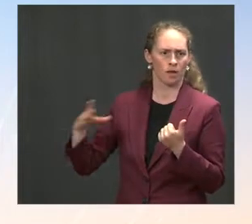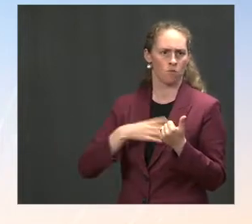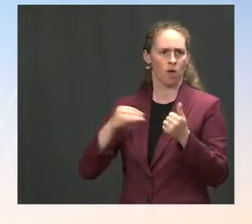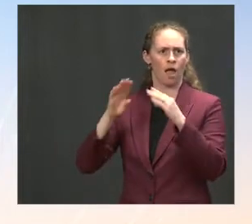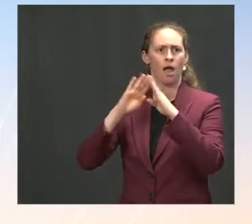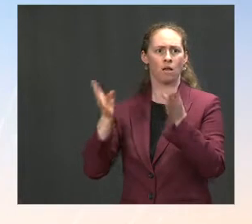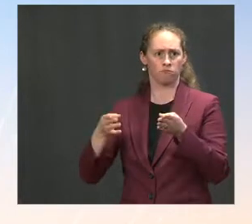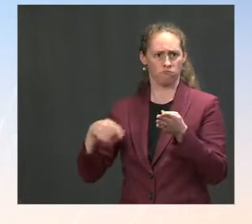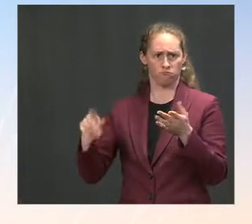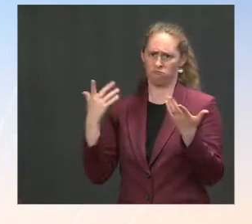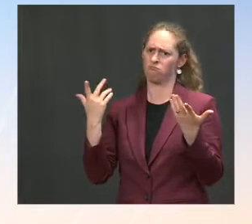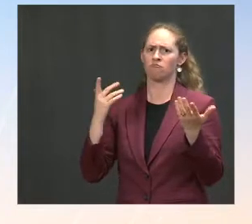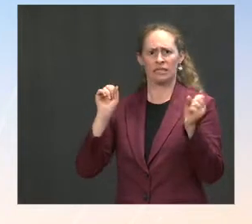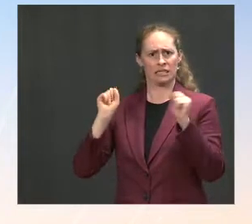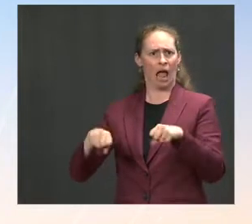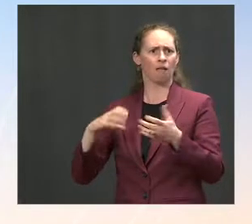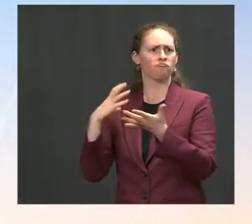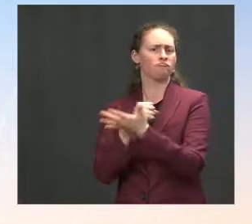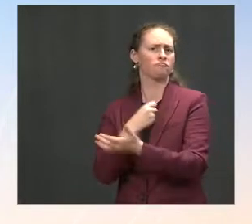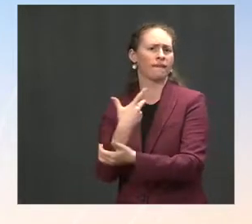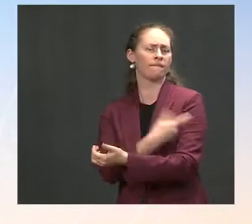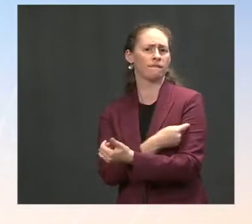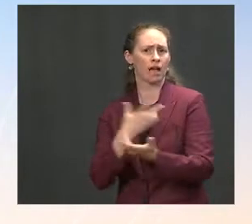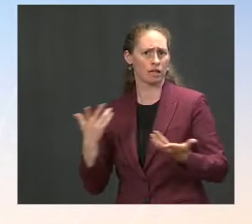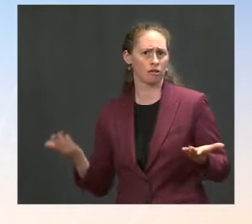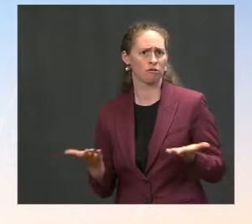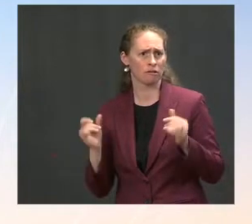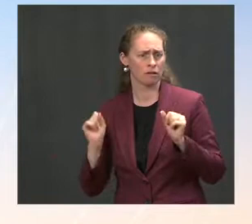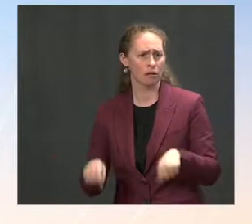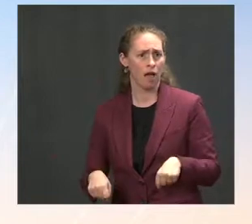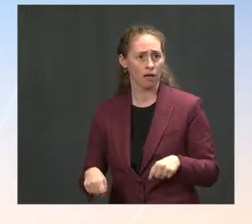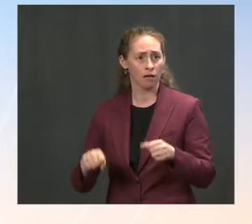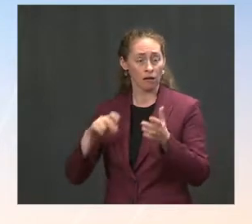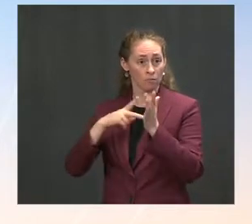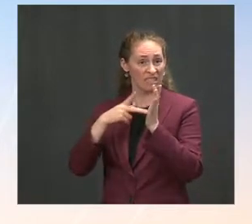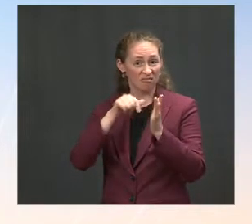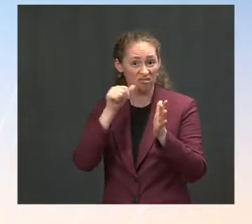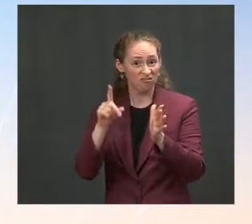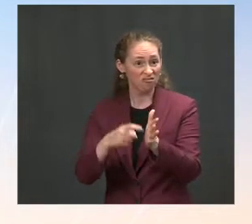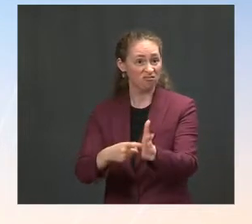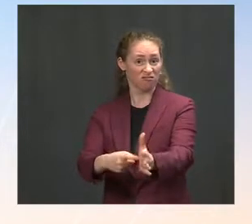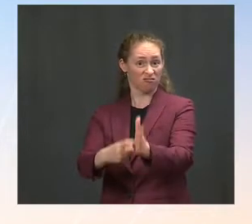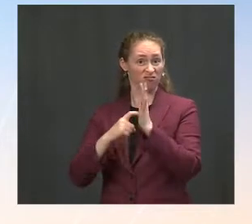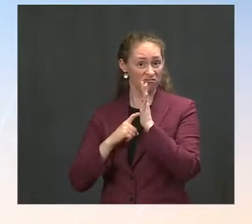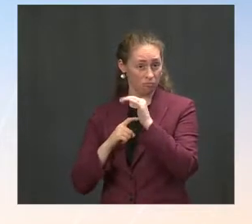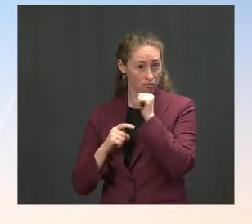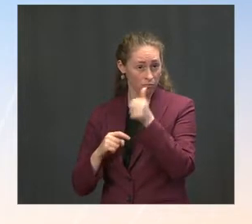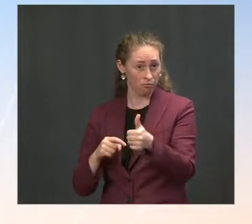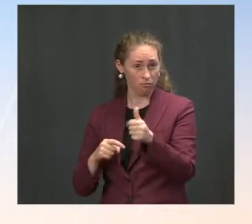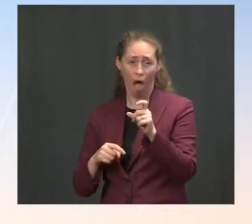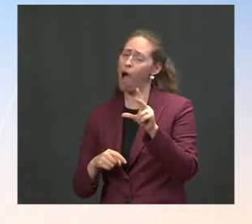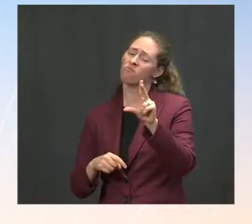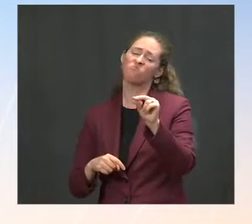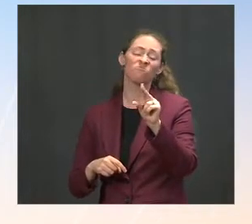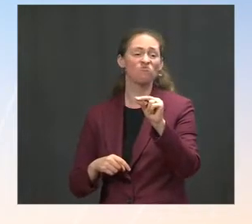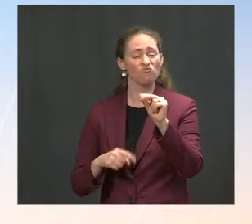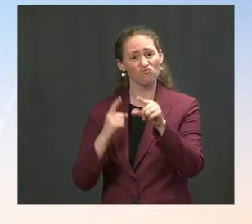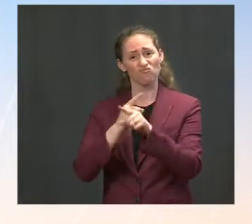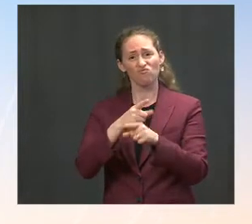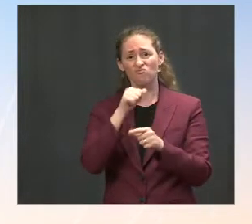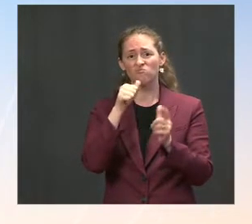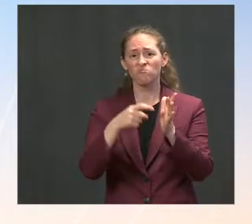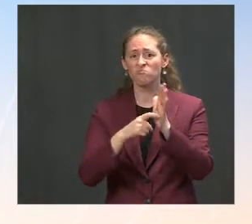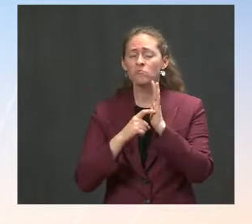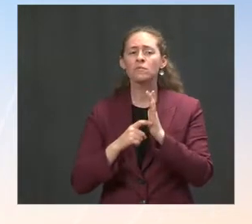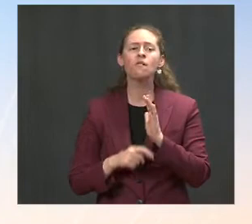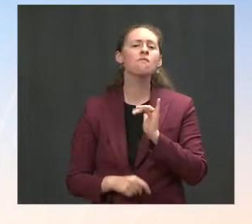can you clarify, is the administration not mandating vaccines for White House staff? No, we have not mandated. Okay. And do you have a count,